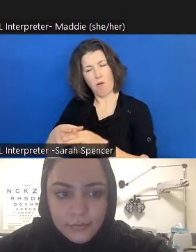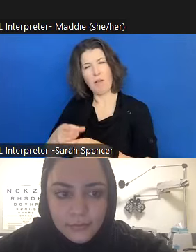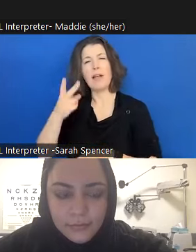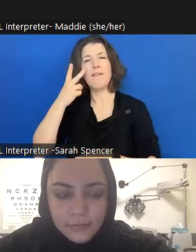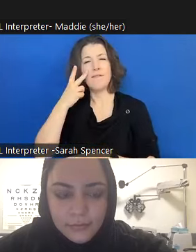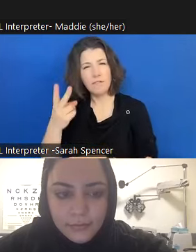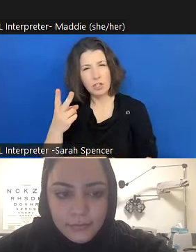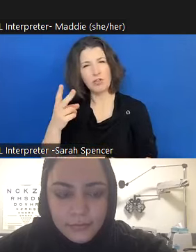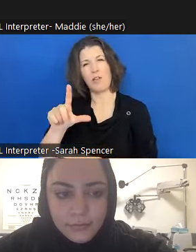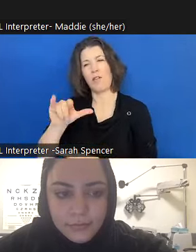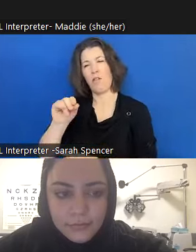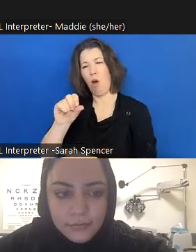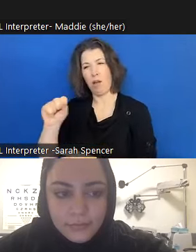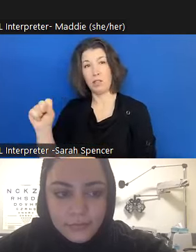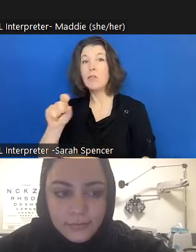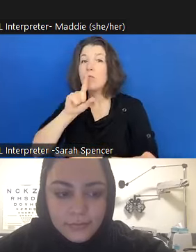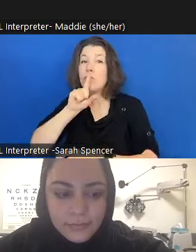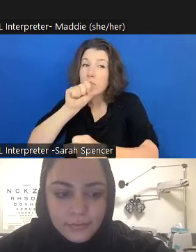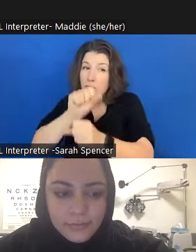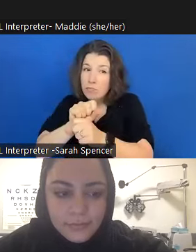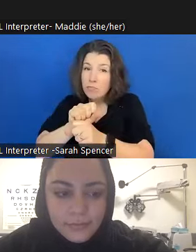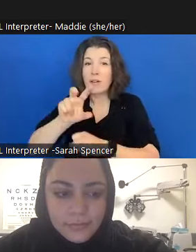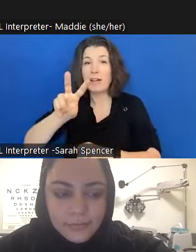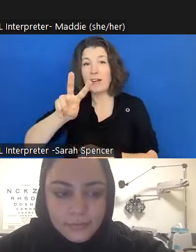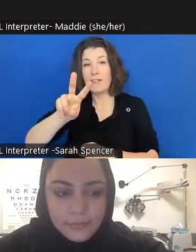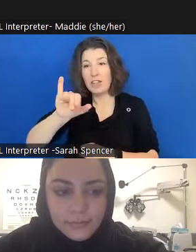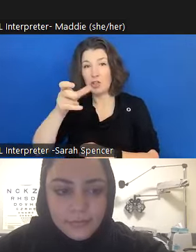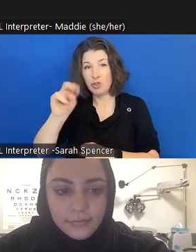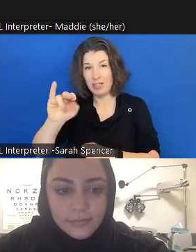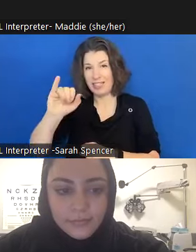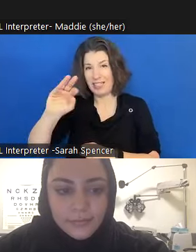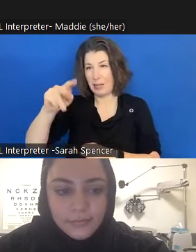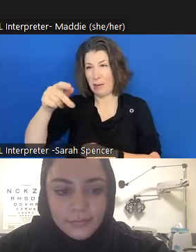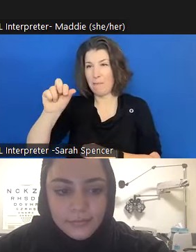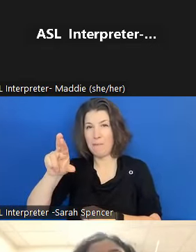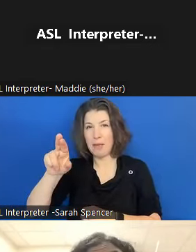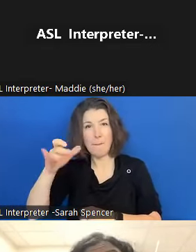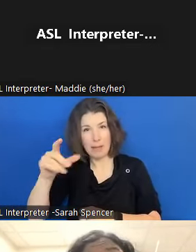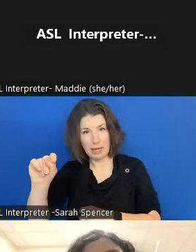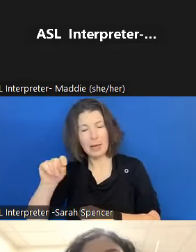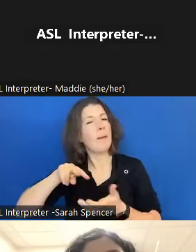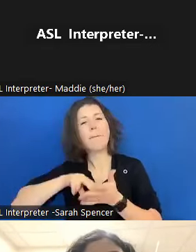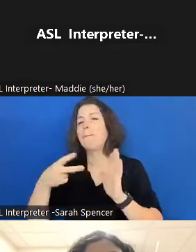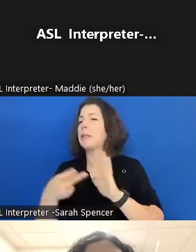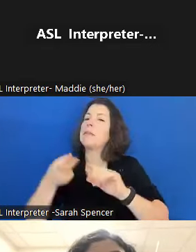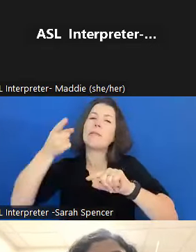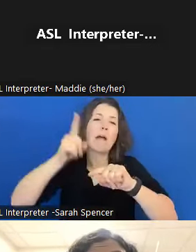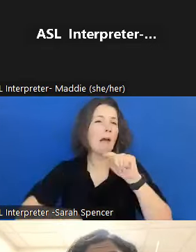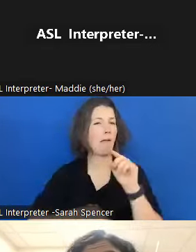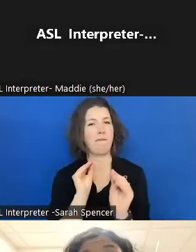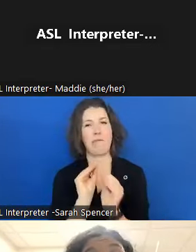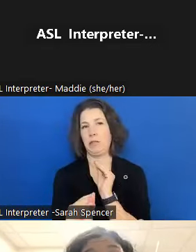visual impairment means, it's a form of irreparable vision loss